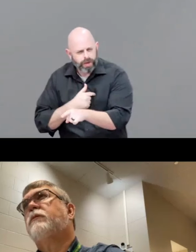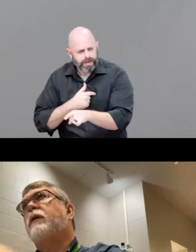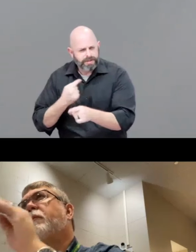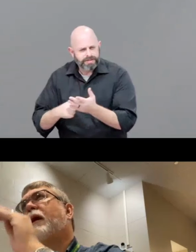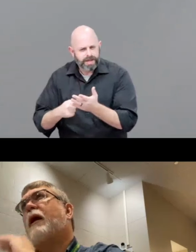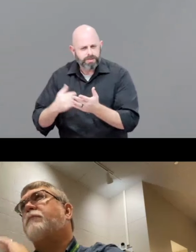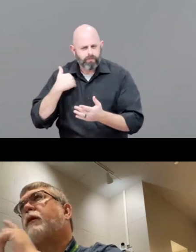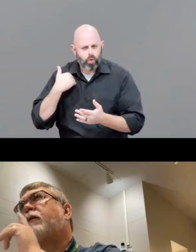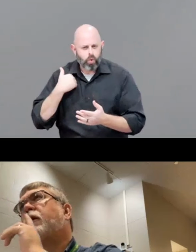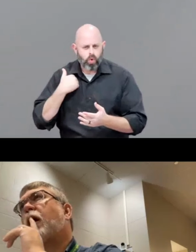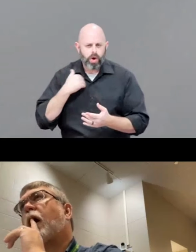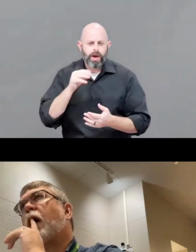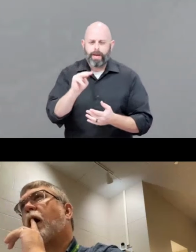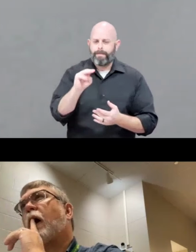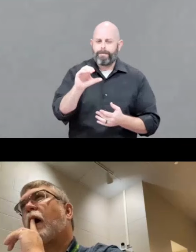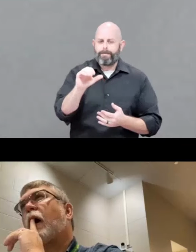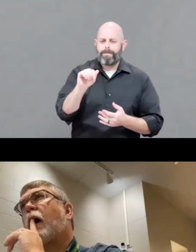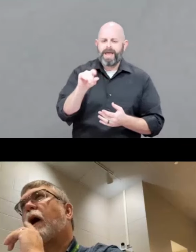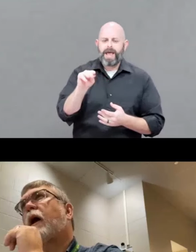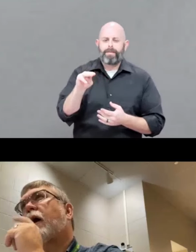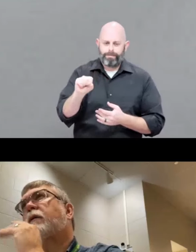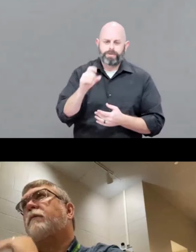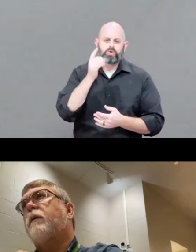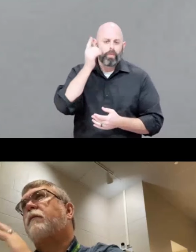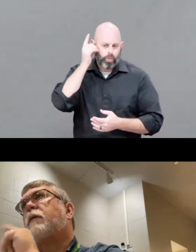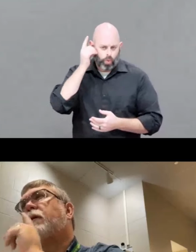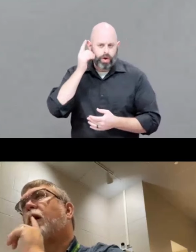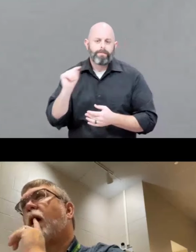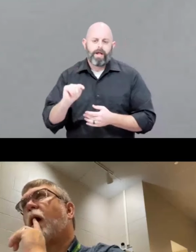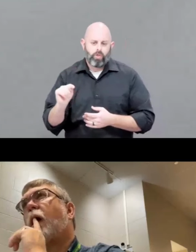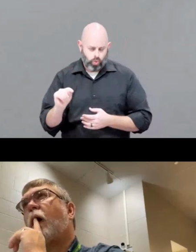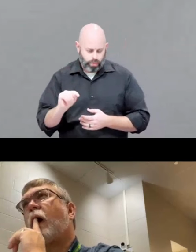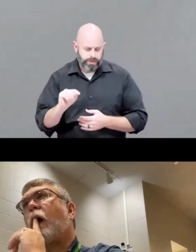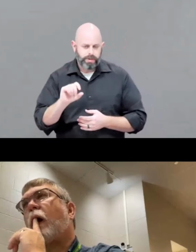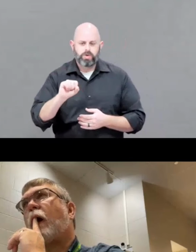Yeah, so it's the McAdams dormitory